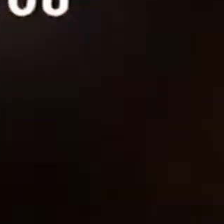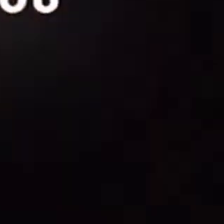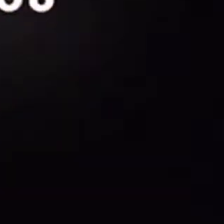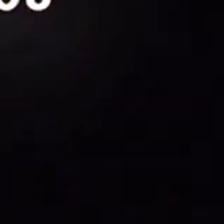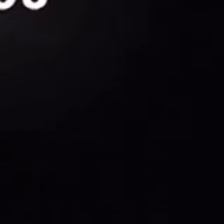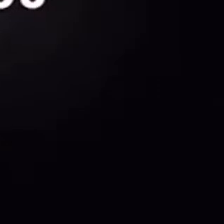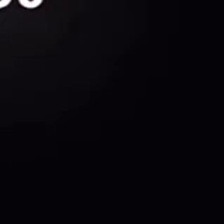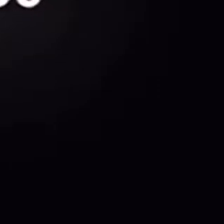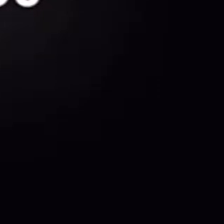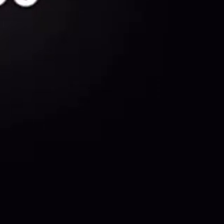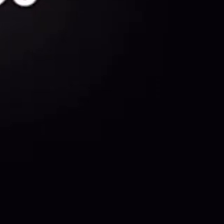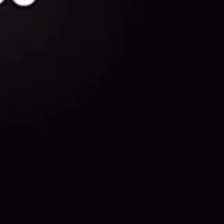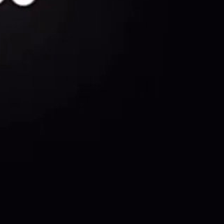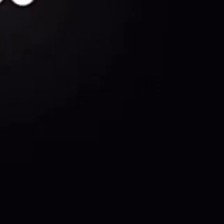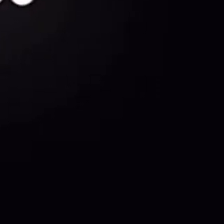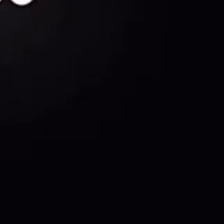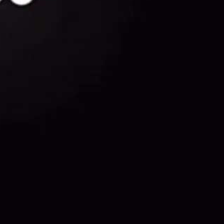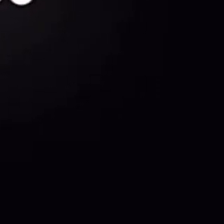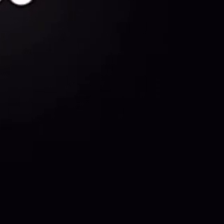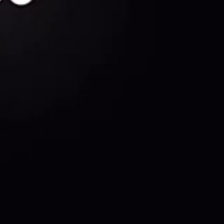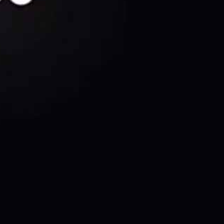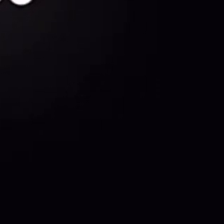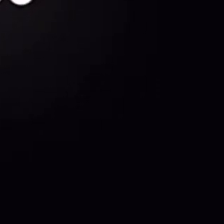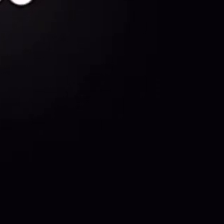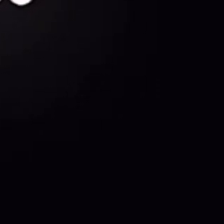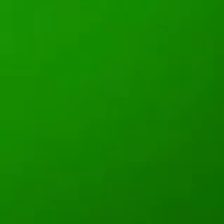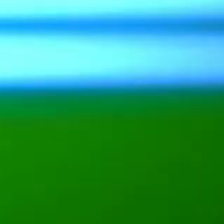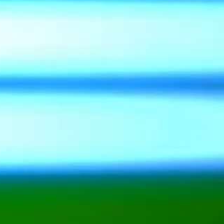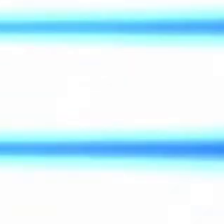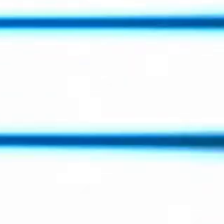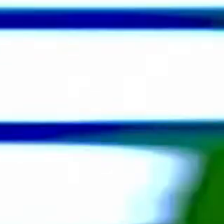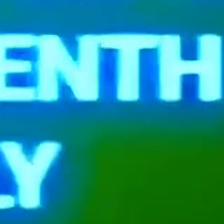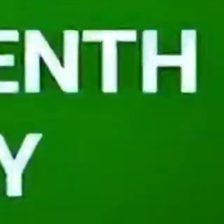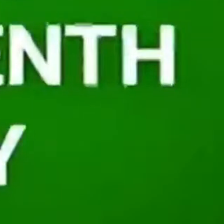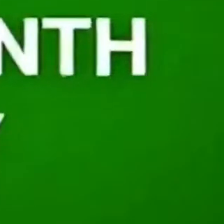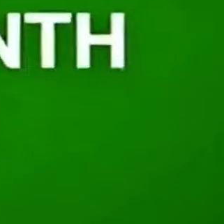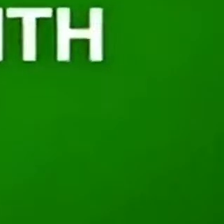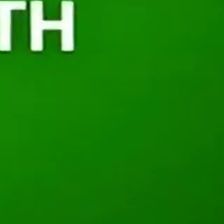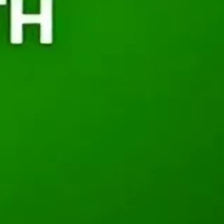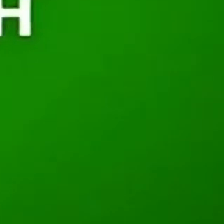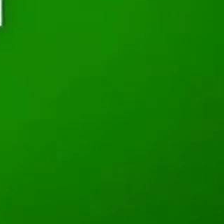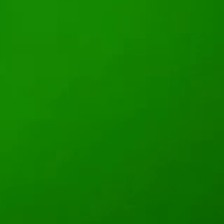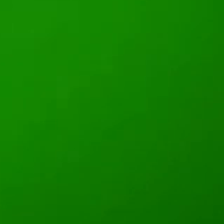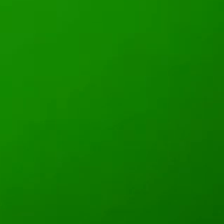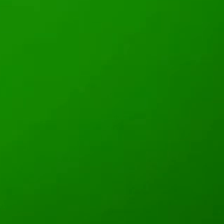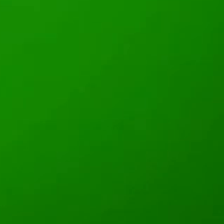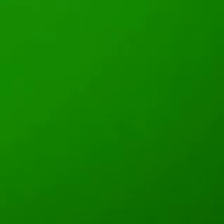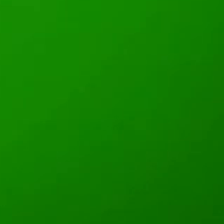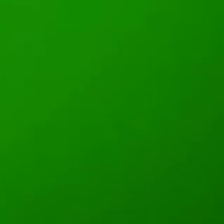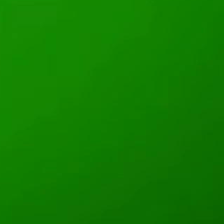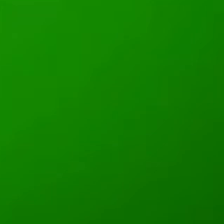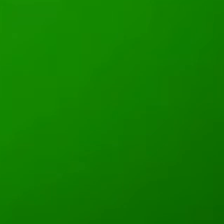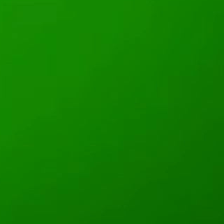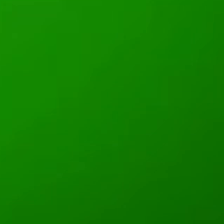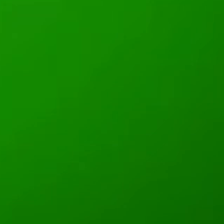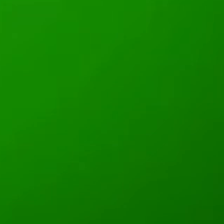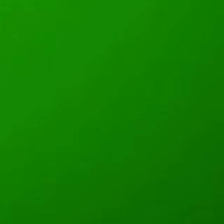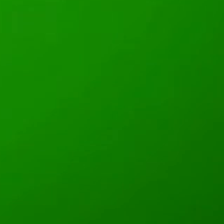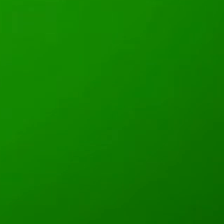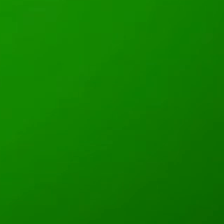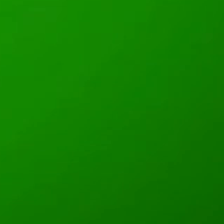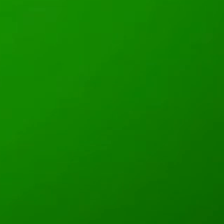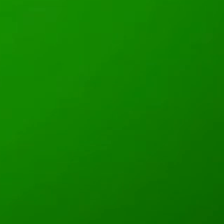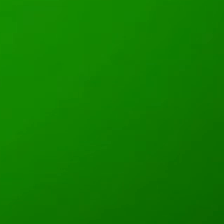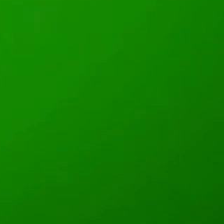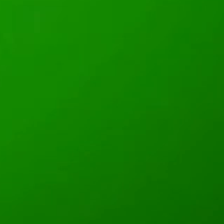Here is an announcement from National Assembly. The following committee meetings of the standing committees for the third session of